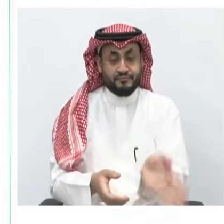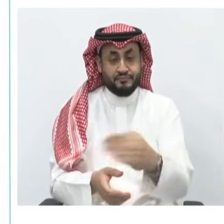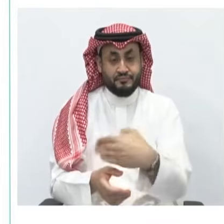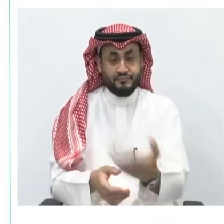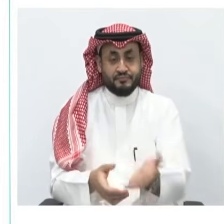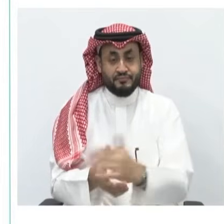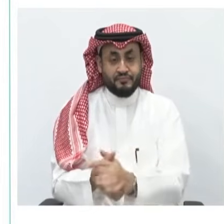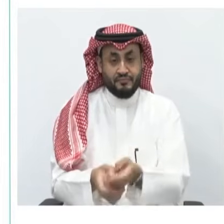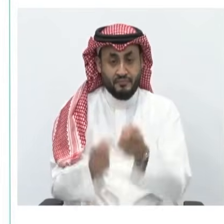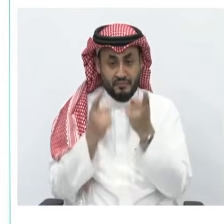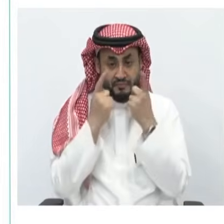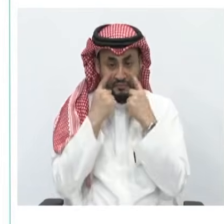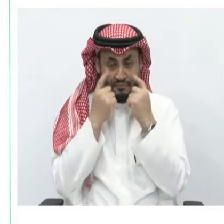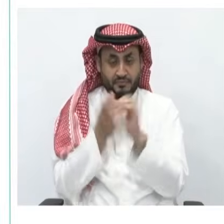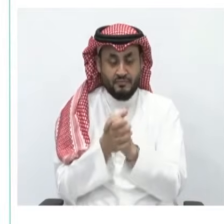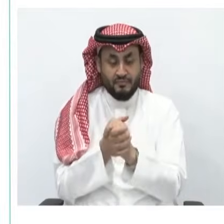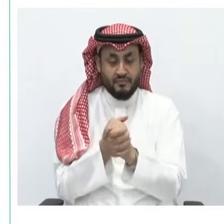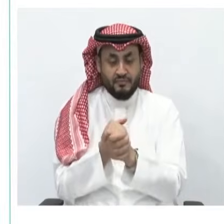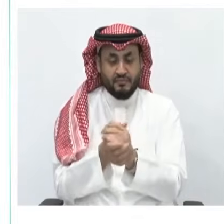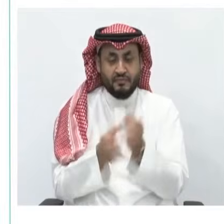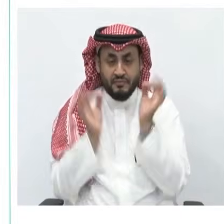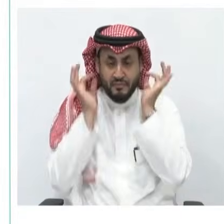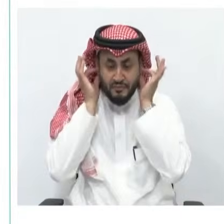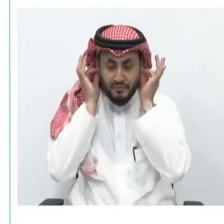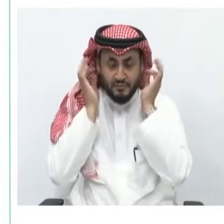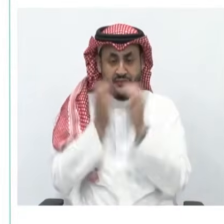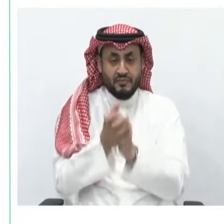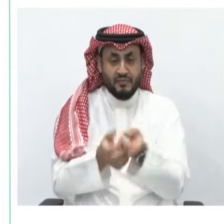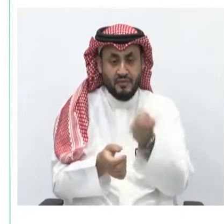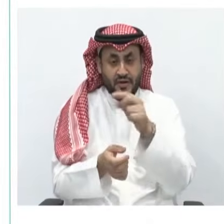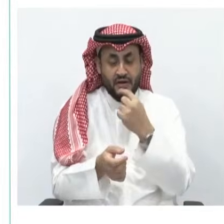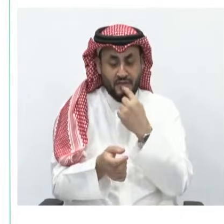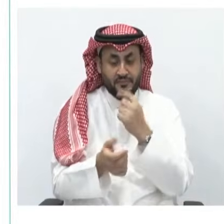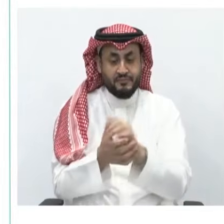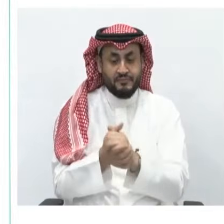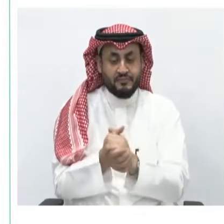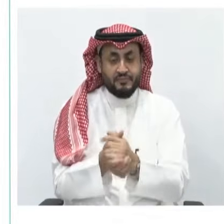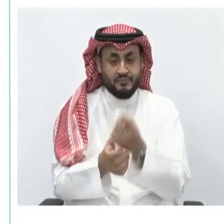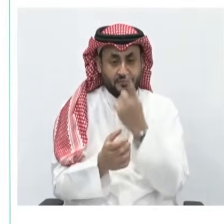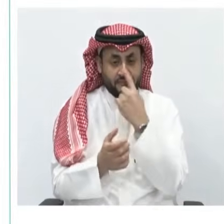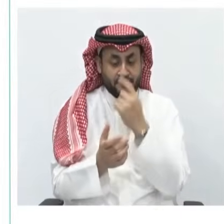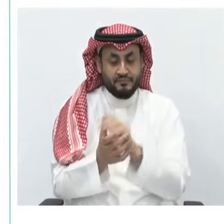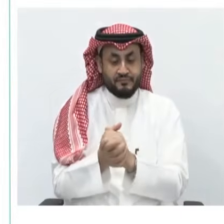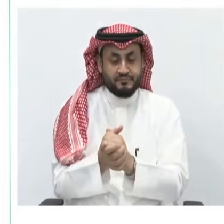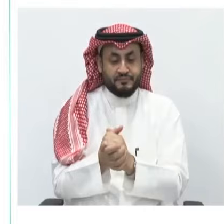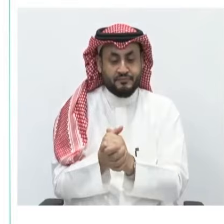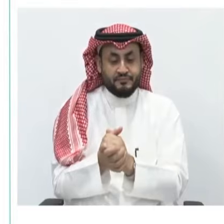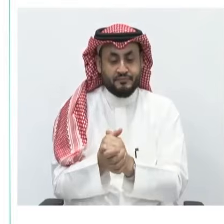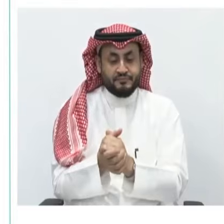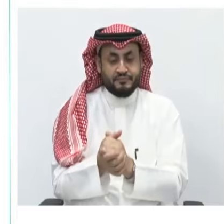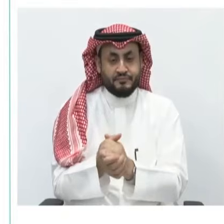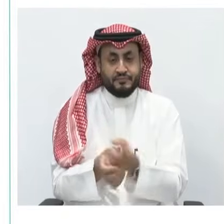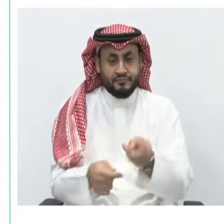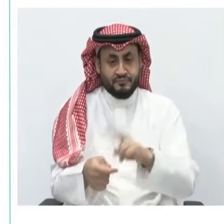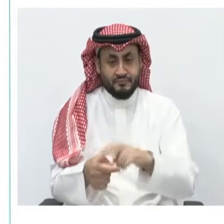this? Eyes and ears and mouth and nose. Again,